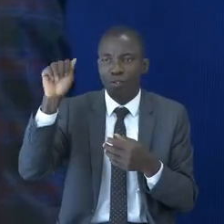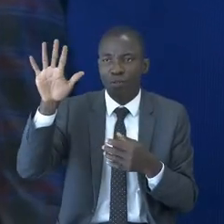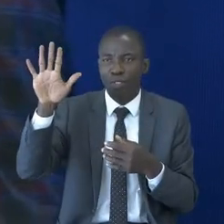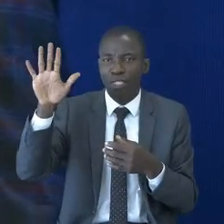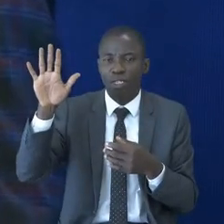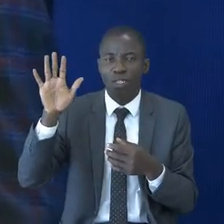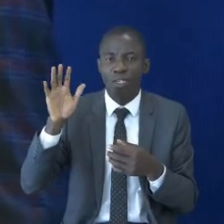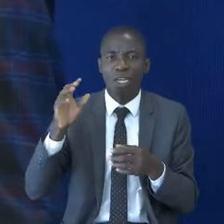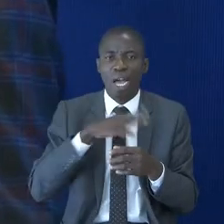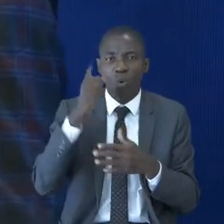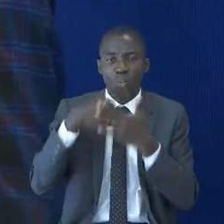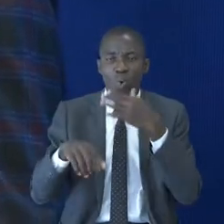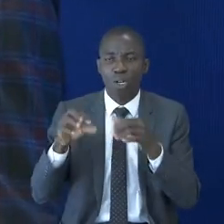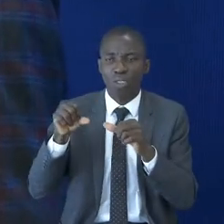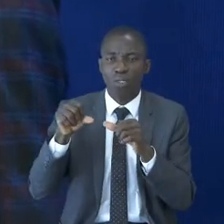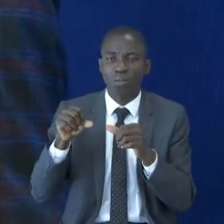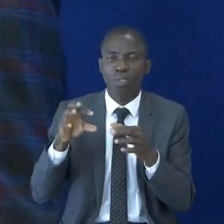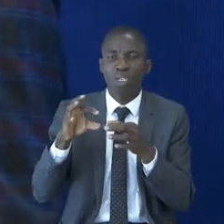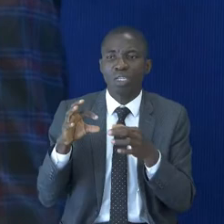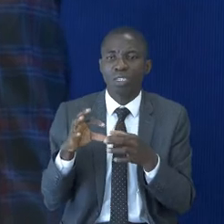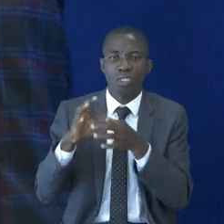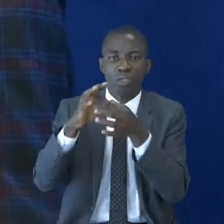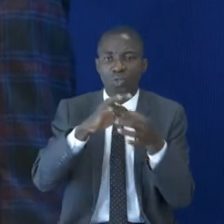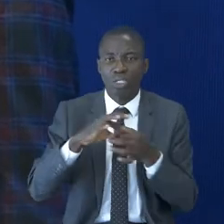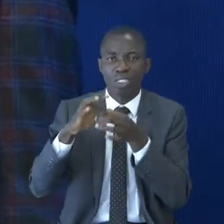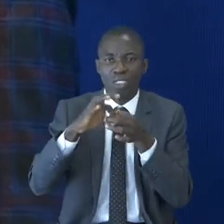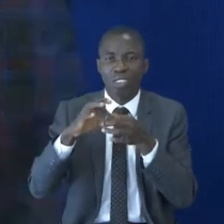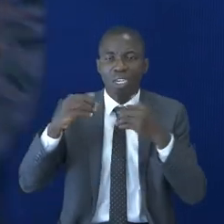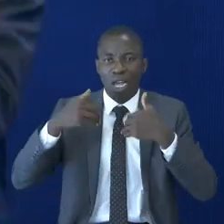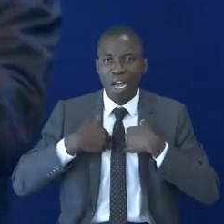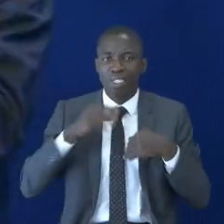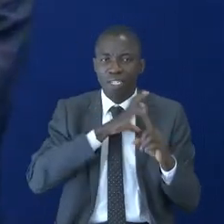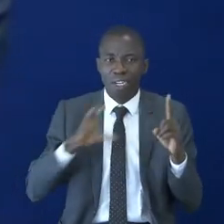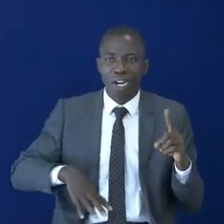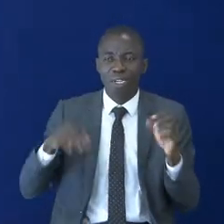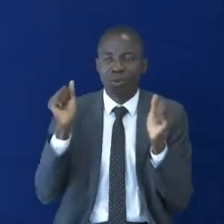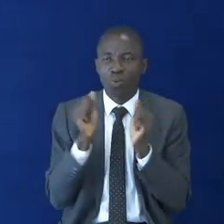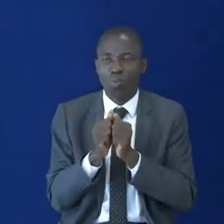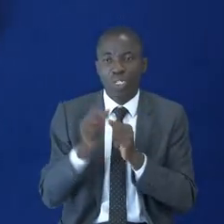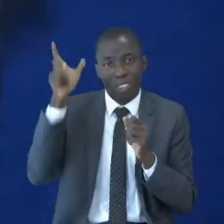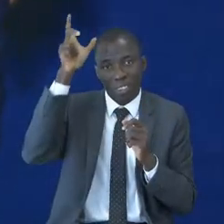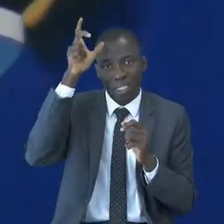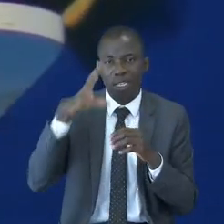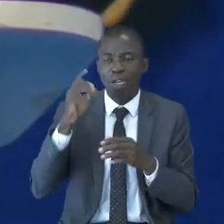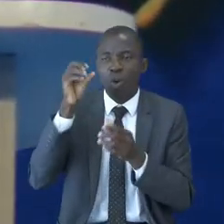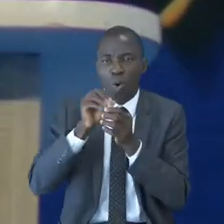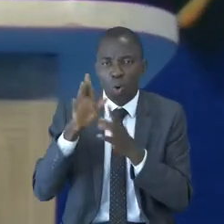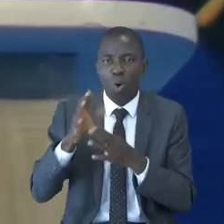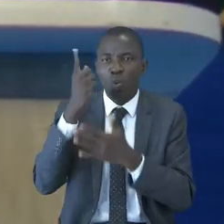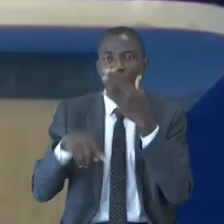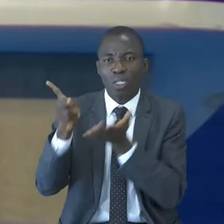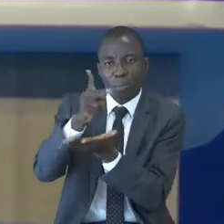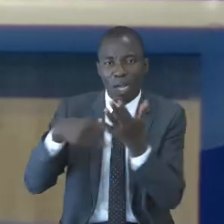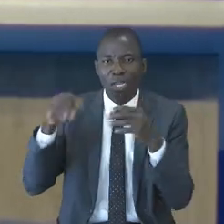what concord has Christ with Belial? Or what part as he that